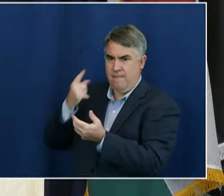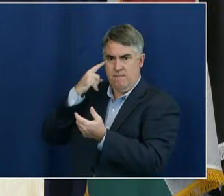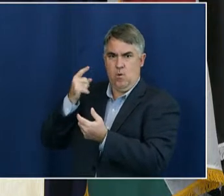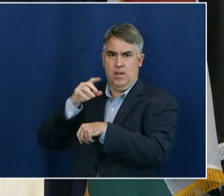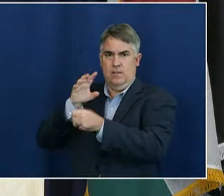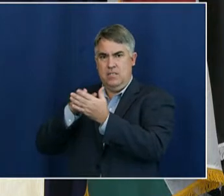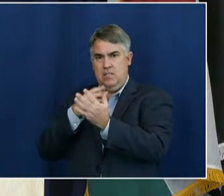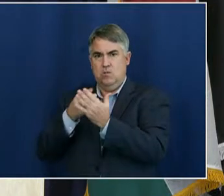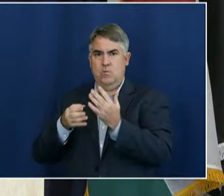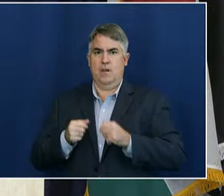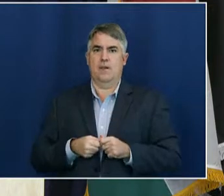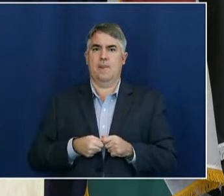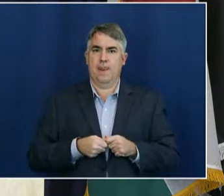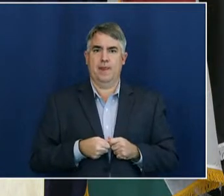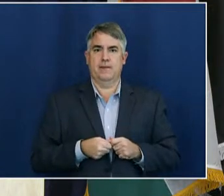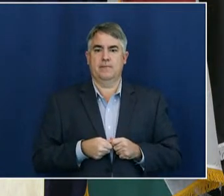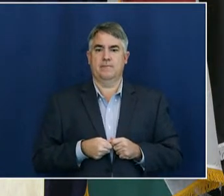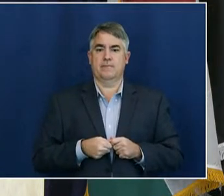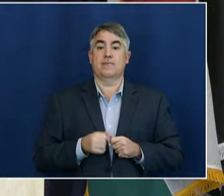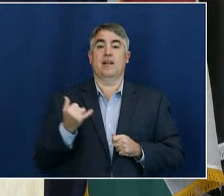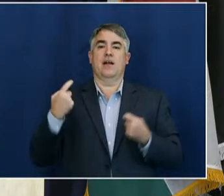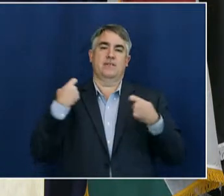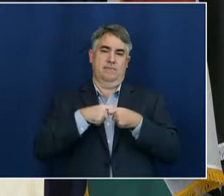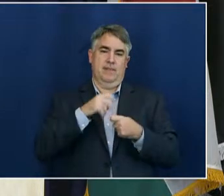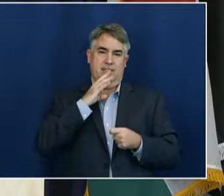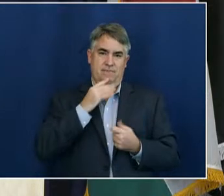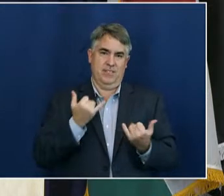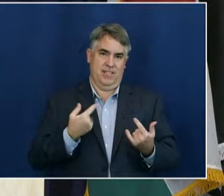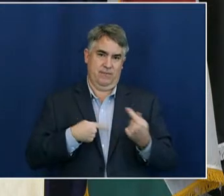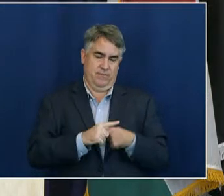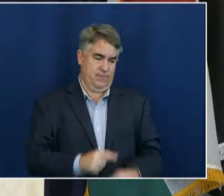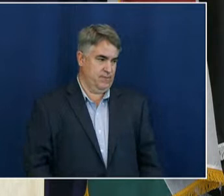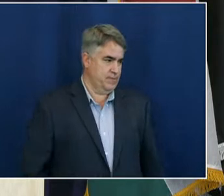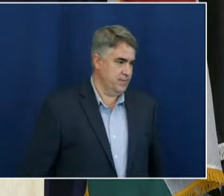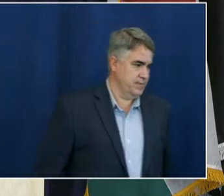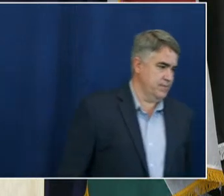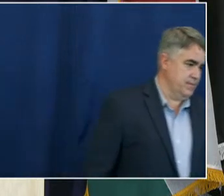Diego site. Now I'm going to go ahead and turn it over and do it in Spanish for you.